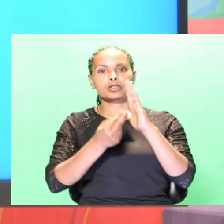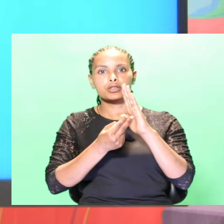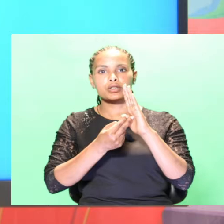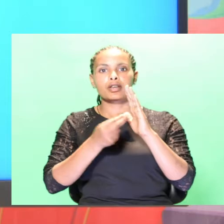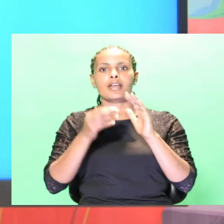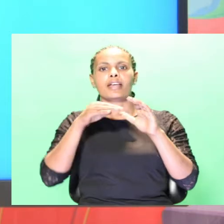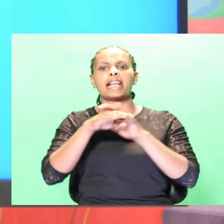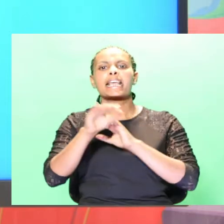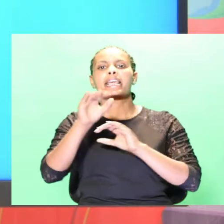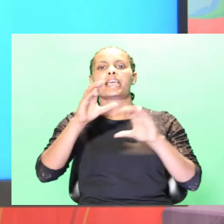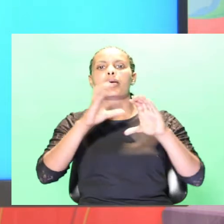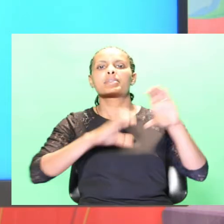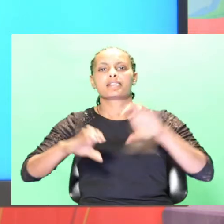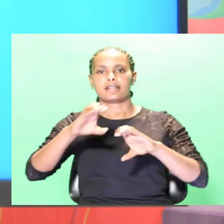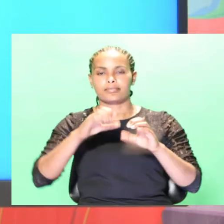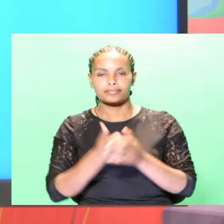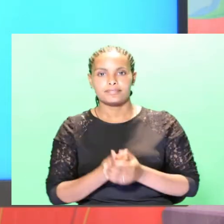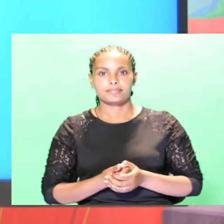units in chemistry.